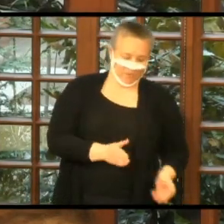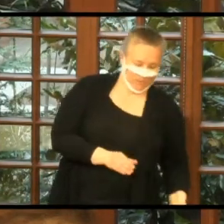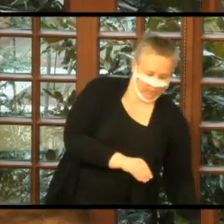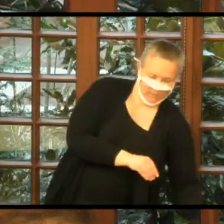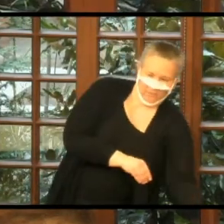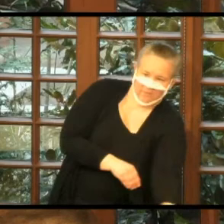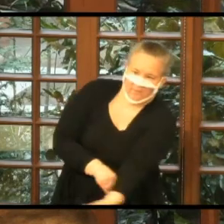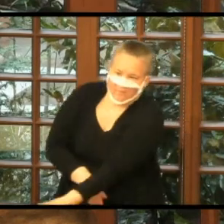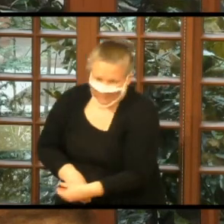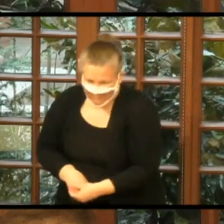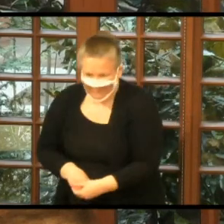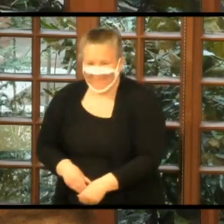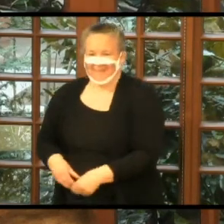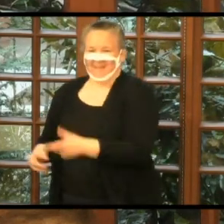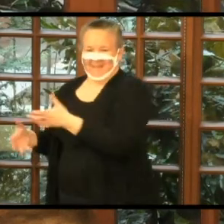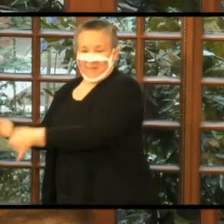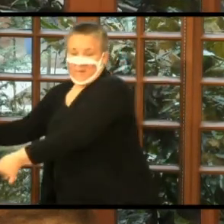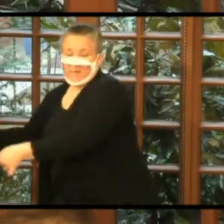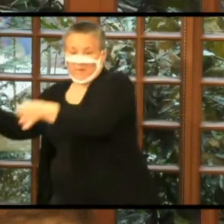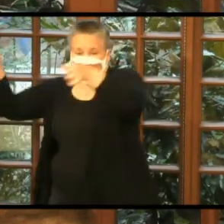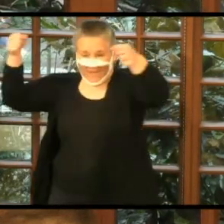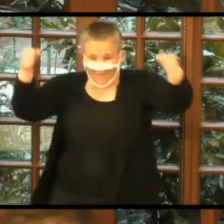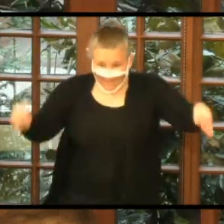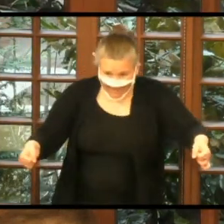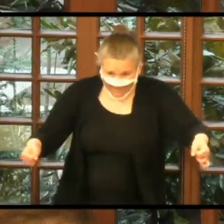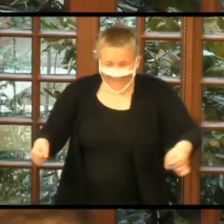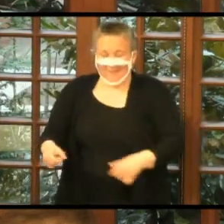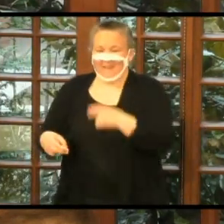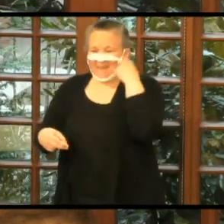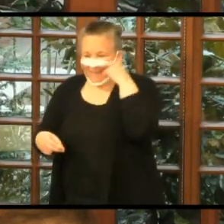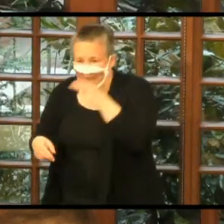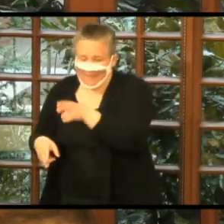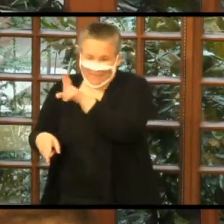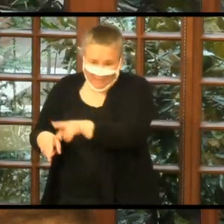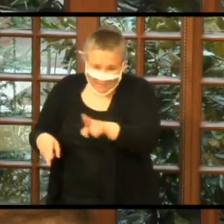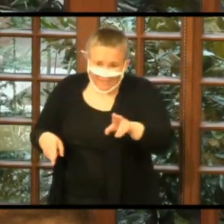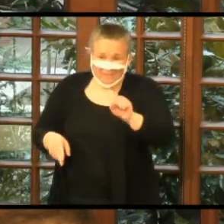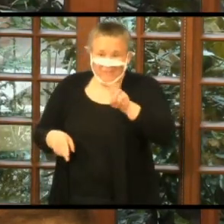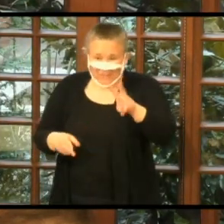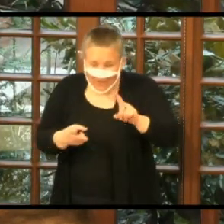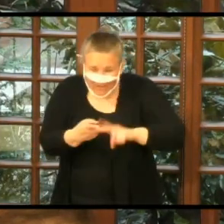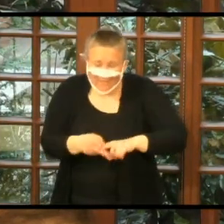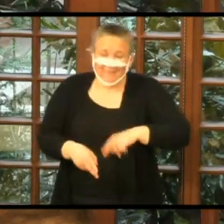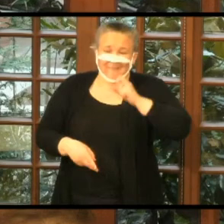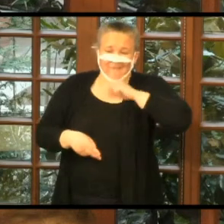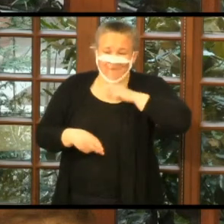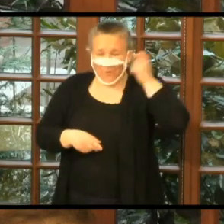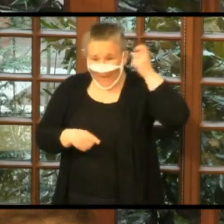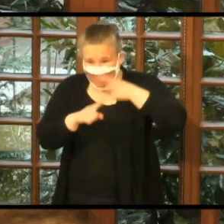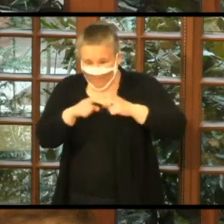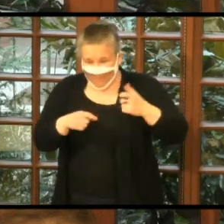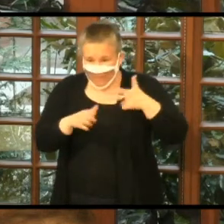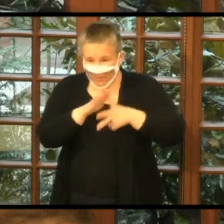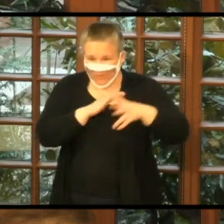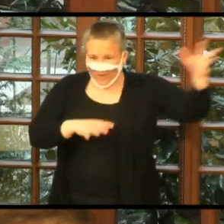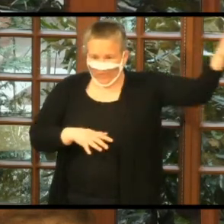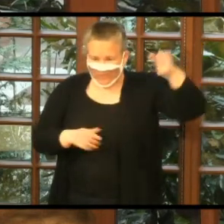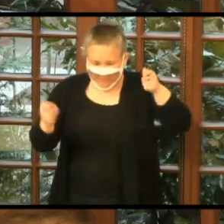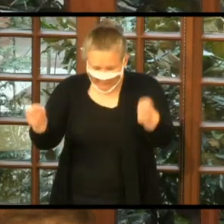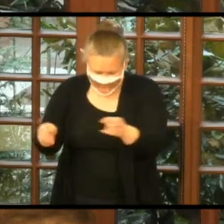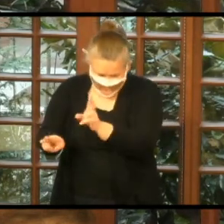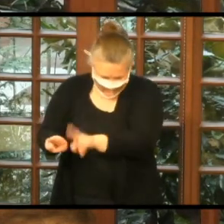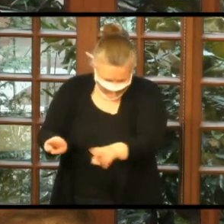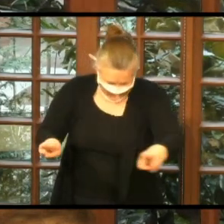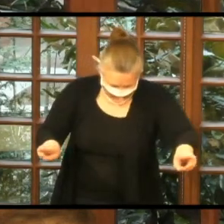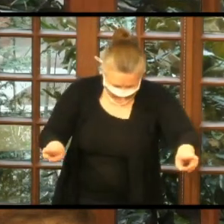cookie sheet out of the oven, on which he lays out the carving knives, the saw, and rubber hammer he's fetched from the garage. Finally, he sets